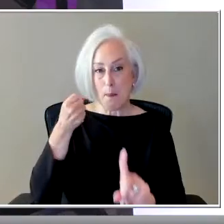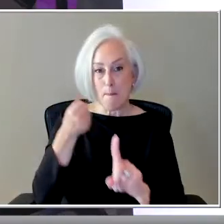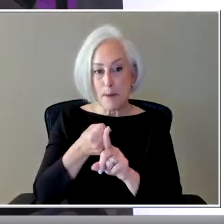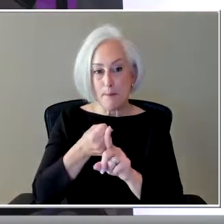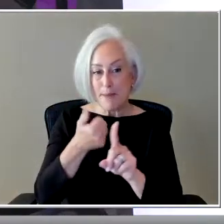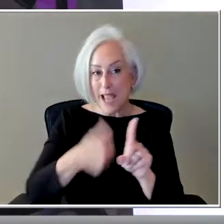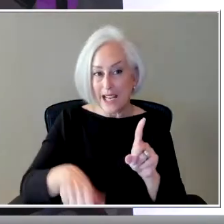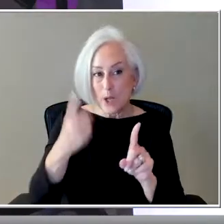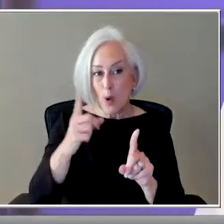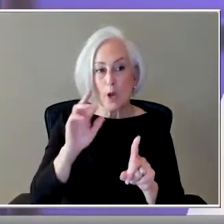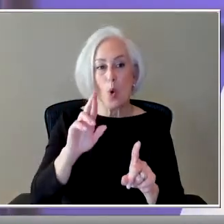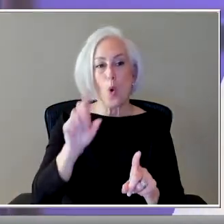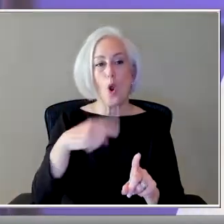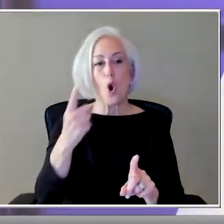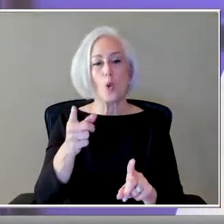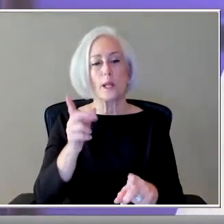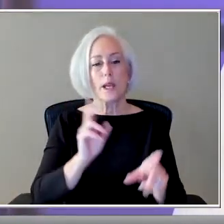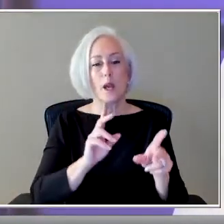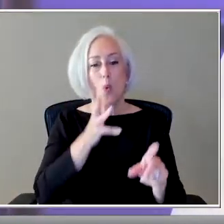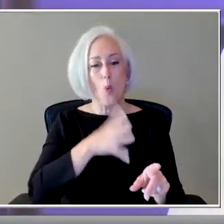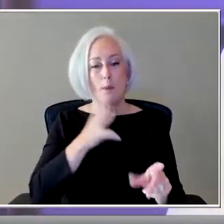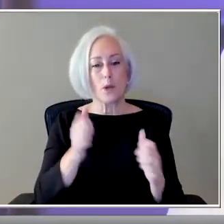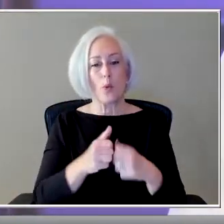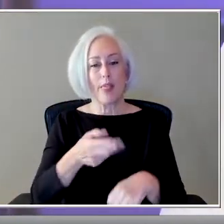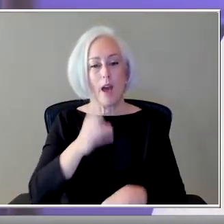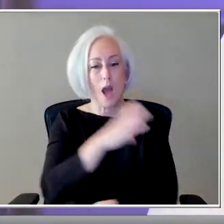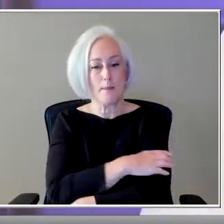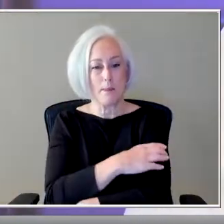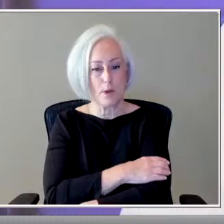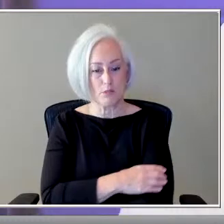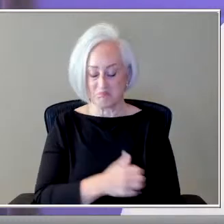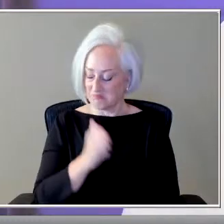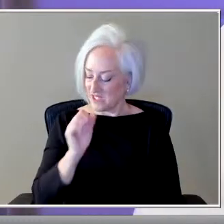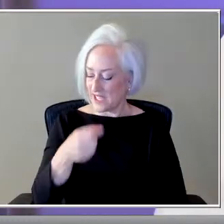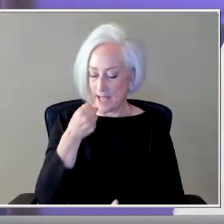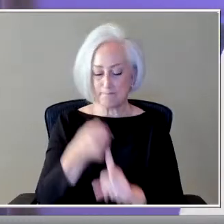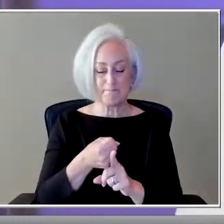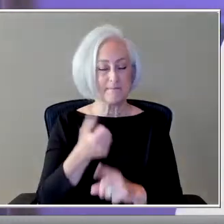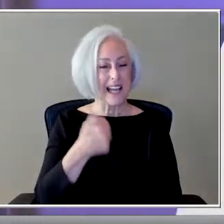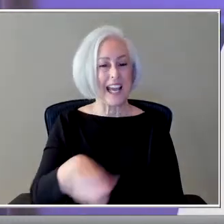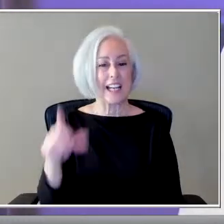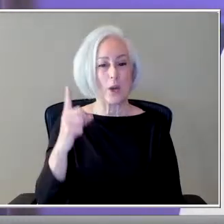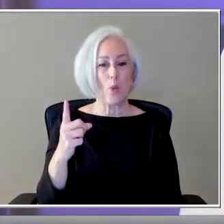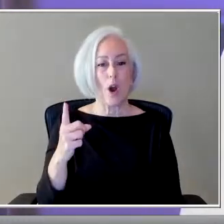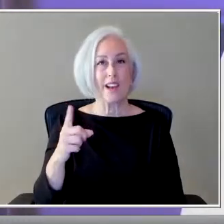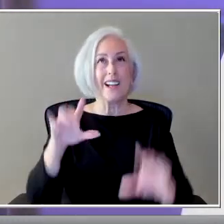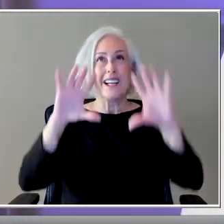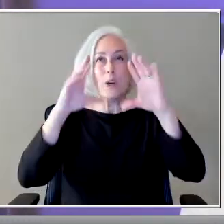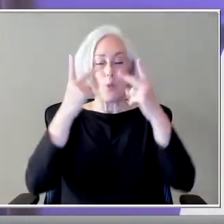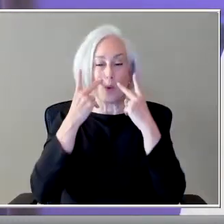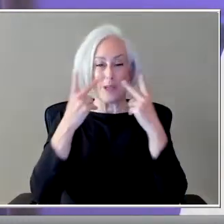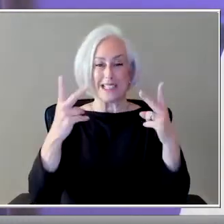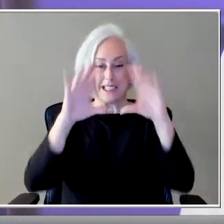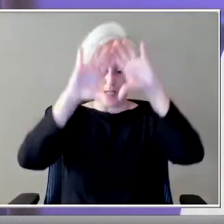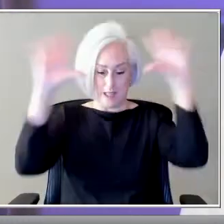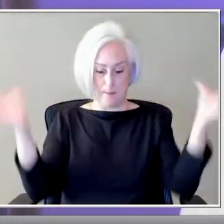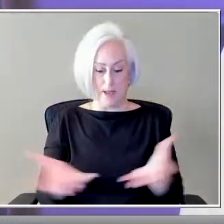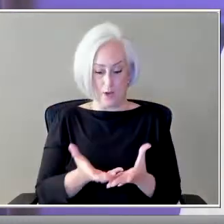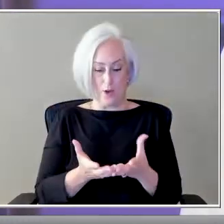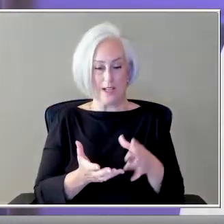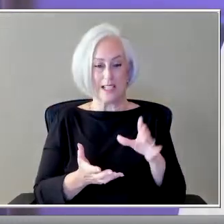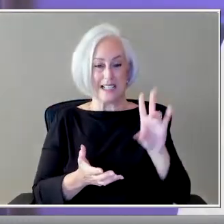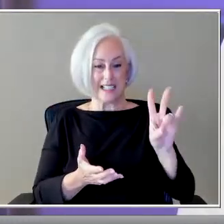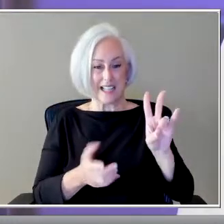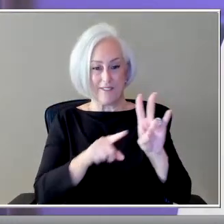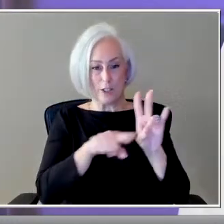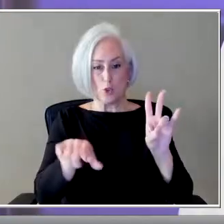pressure? Preeclampsia can happen to anybody. If you just looked at a big picture, it's impacts 7 to 10% of